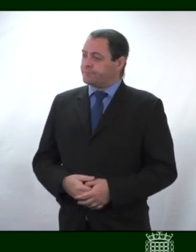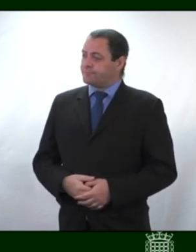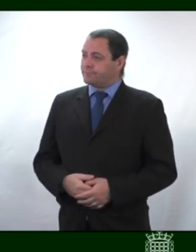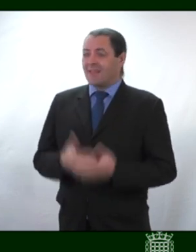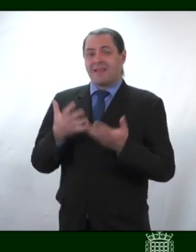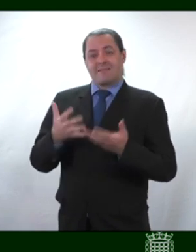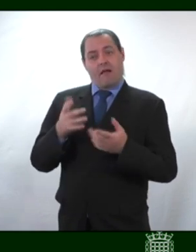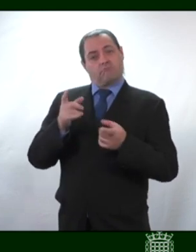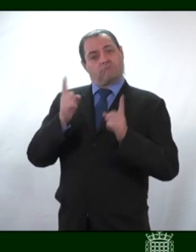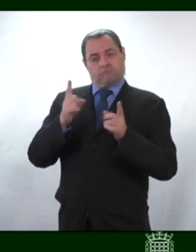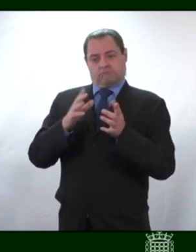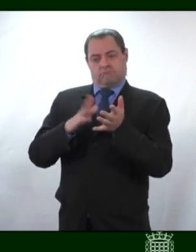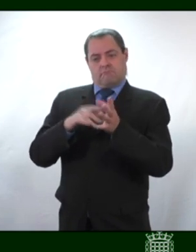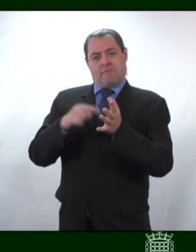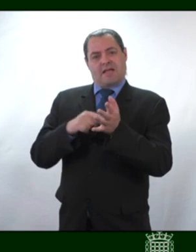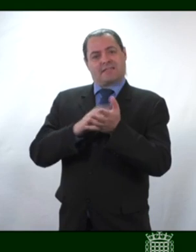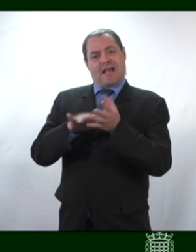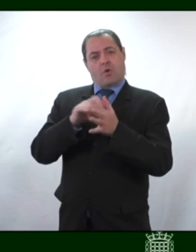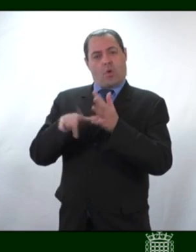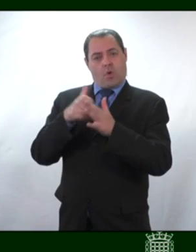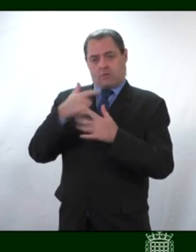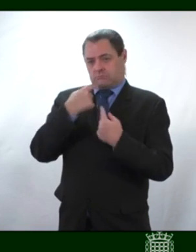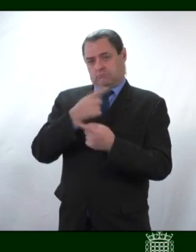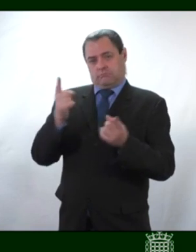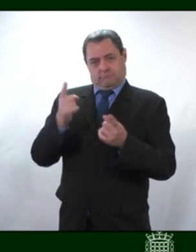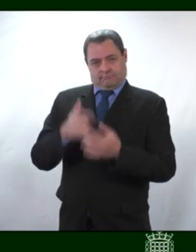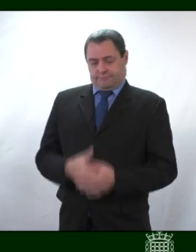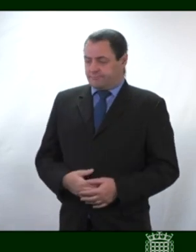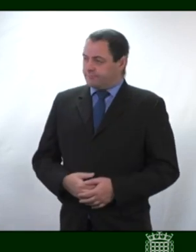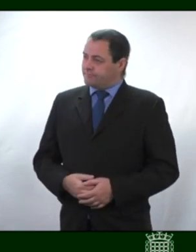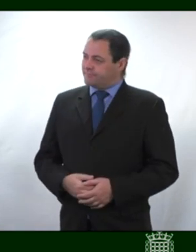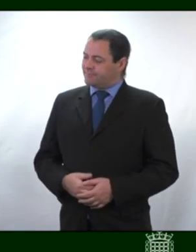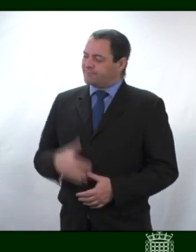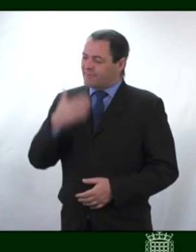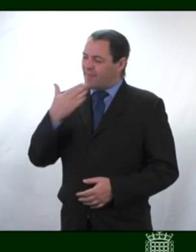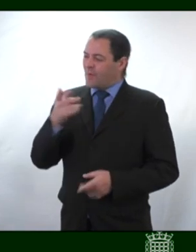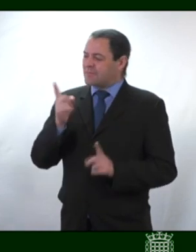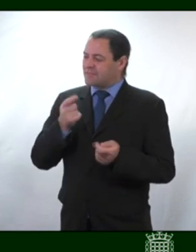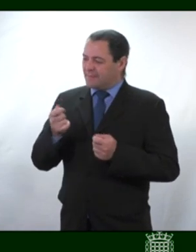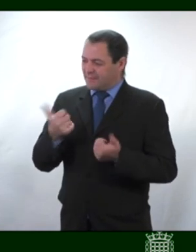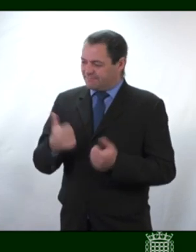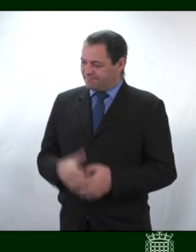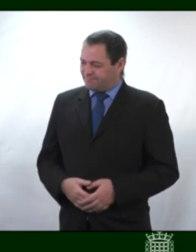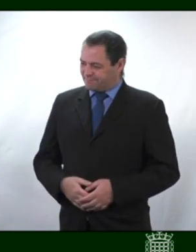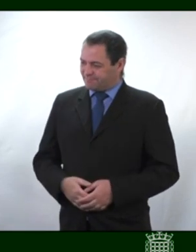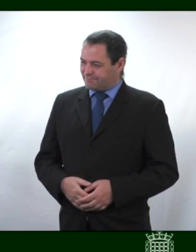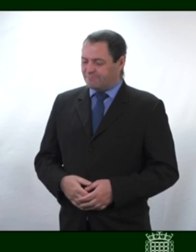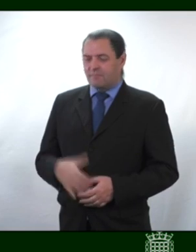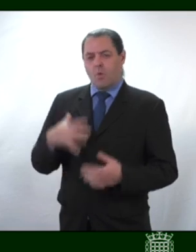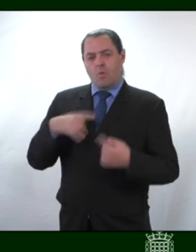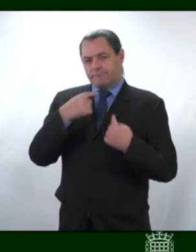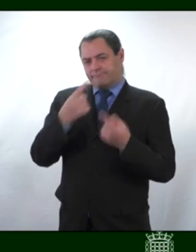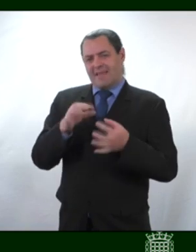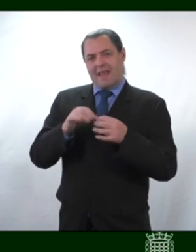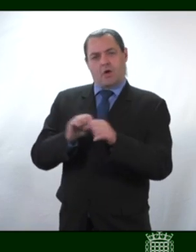Matt Hancock, to make a statement. Secretary of State. Thank you very much, Mr. Speaker. And with permission, I'd like to make a statement on